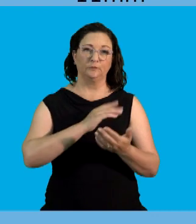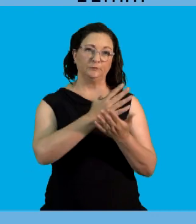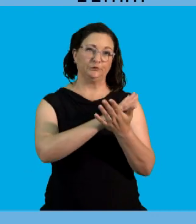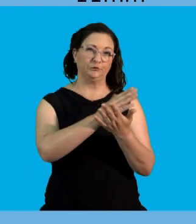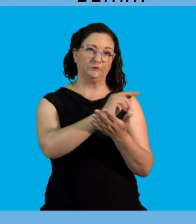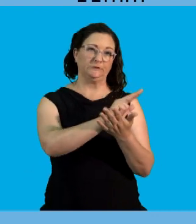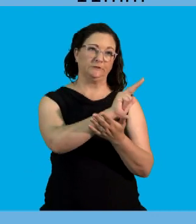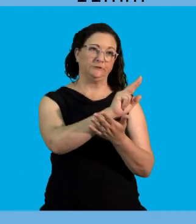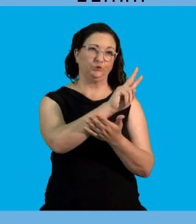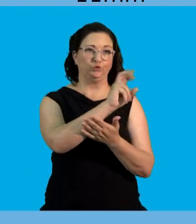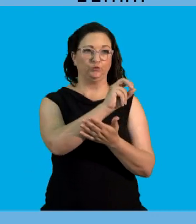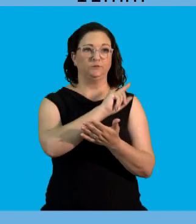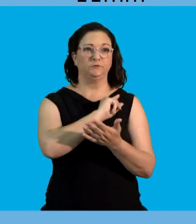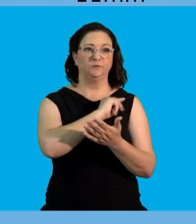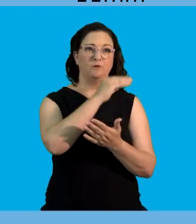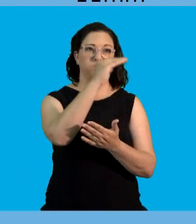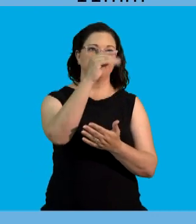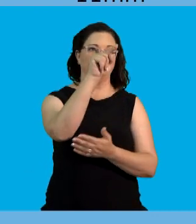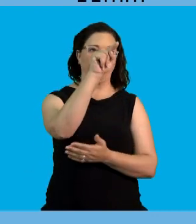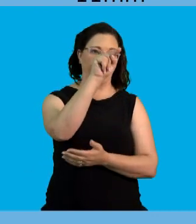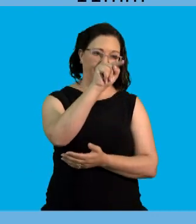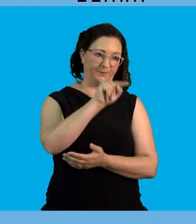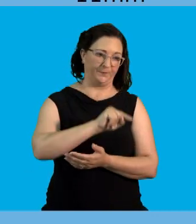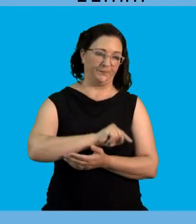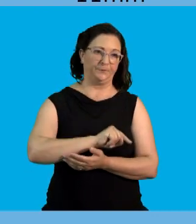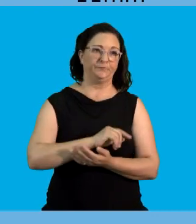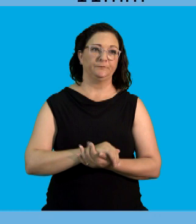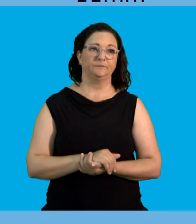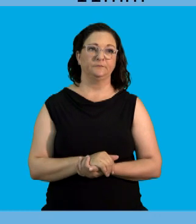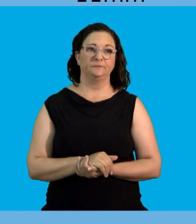20. So we have our bar there.